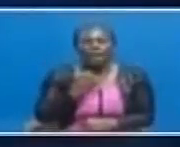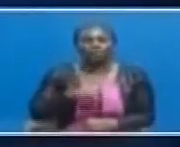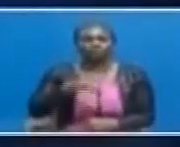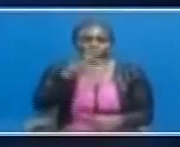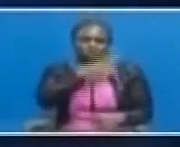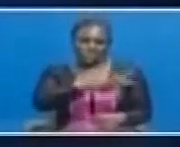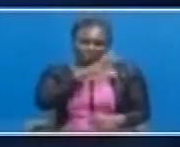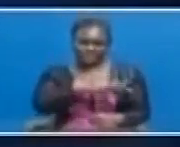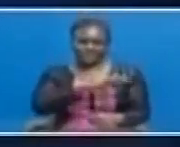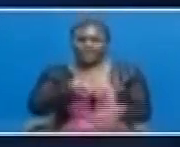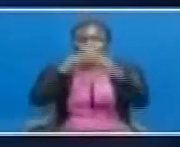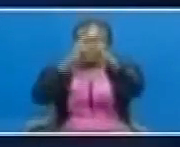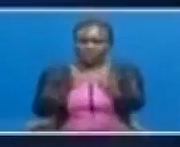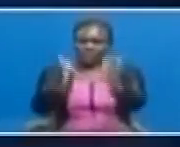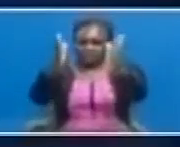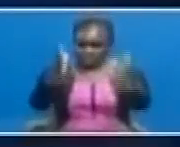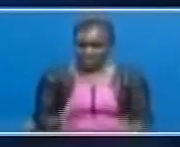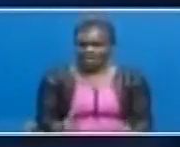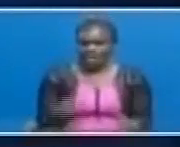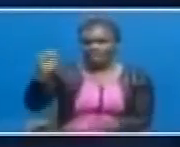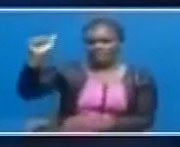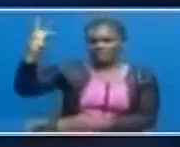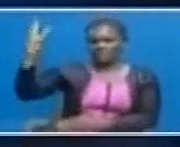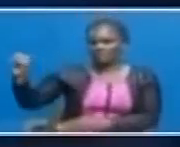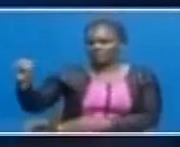KTN's senior political reporter Sam Ogina reports.